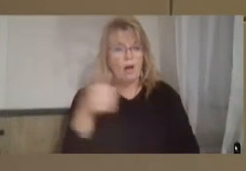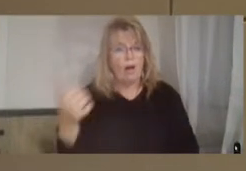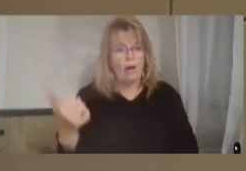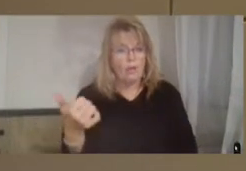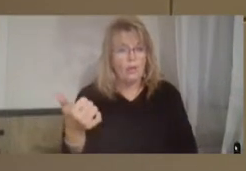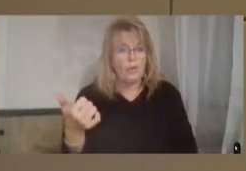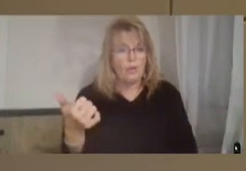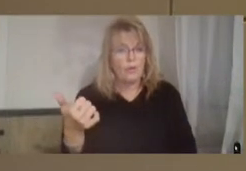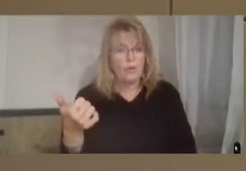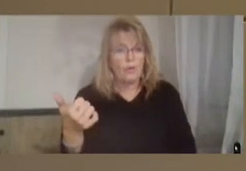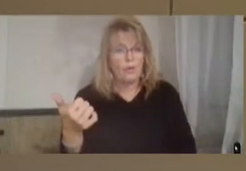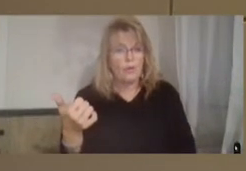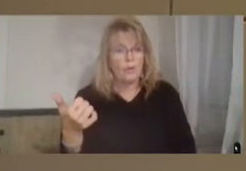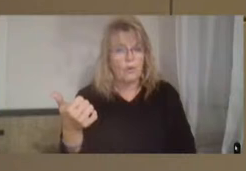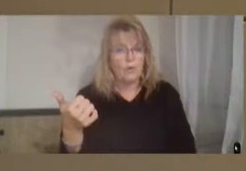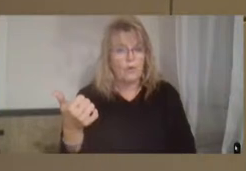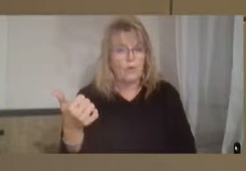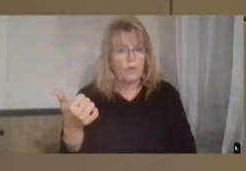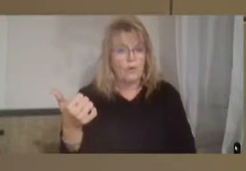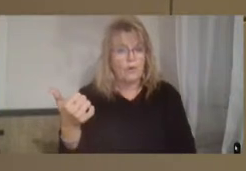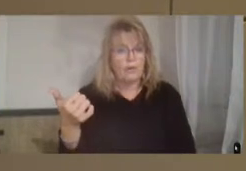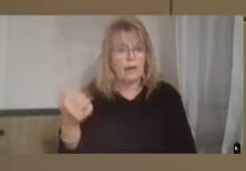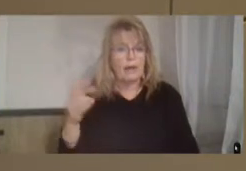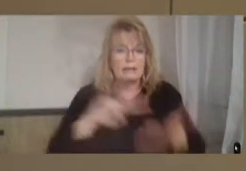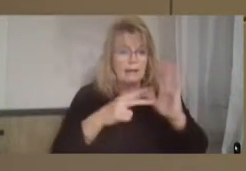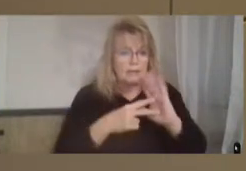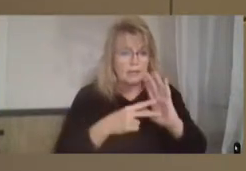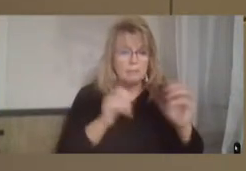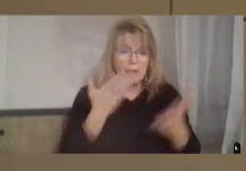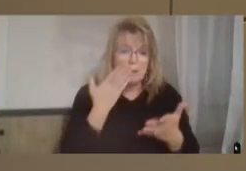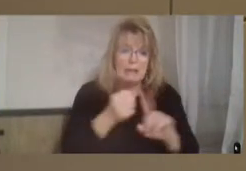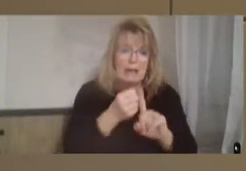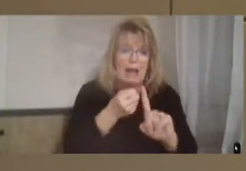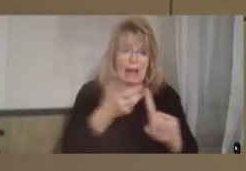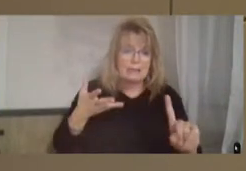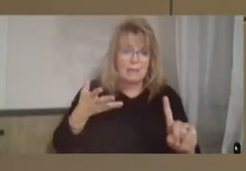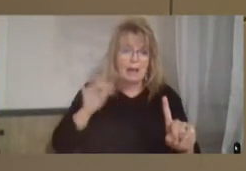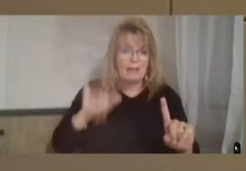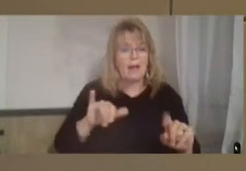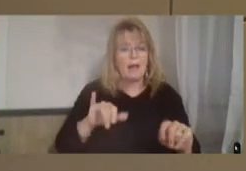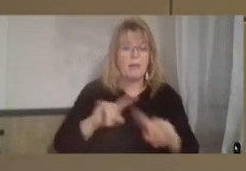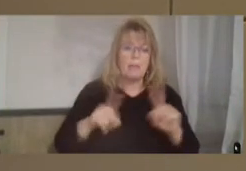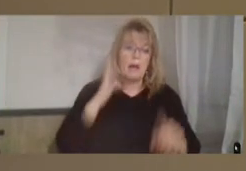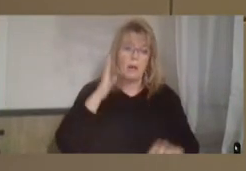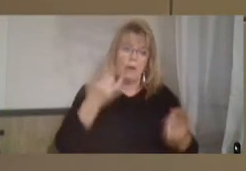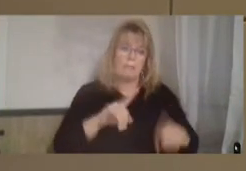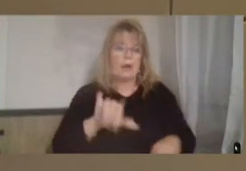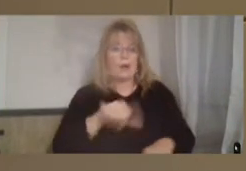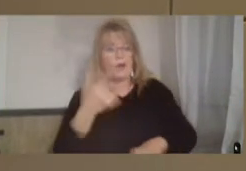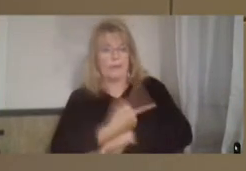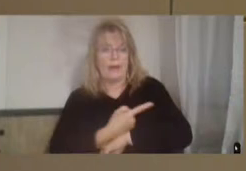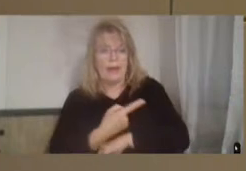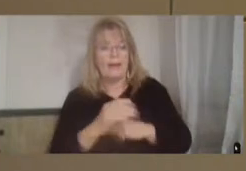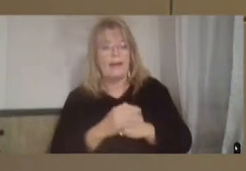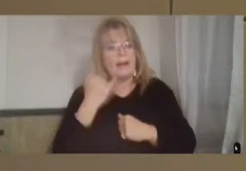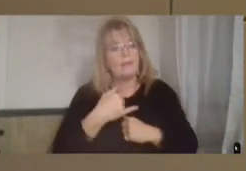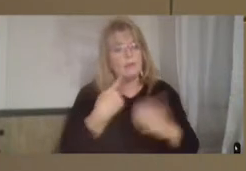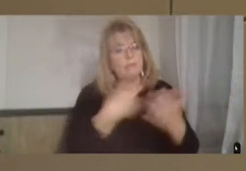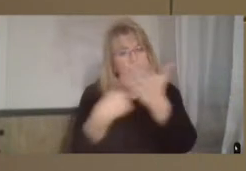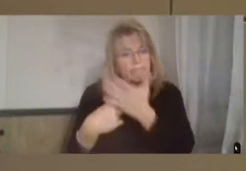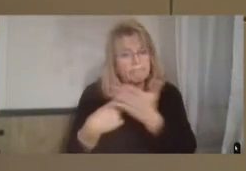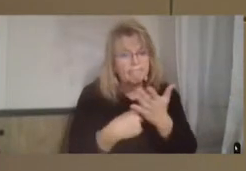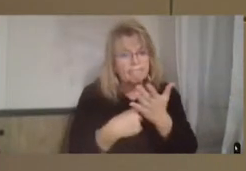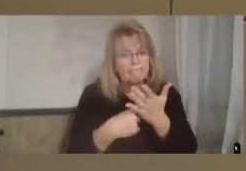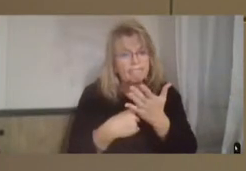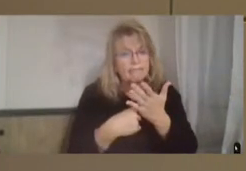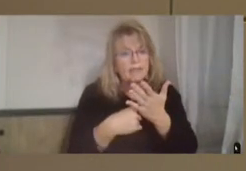what that definition is and maybe expand that. But that's for another day. If you can talk to us, if you can just give us an